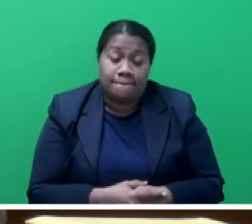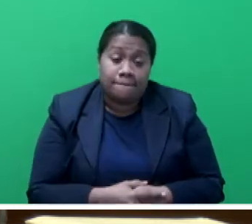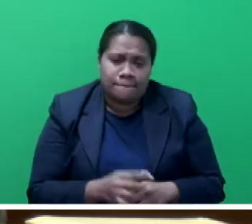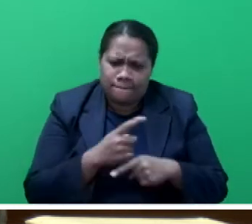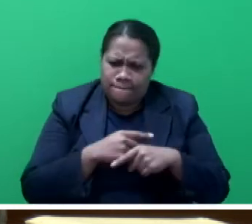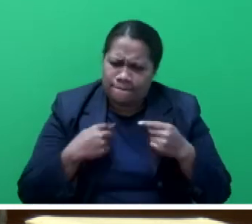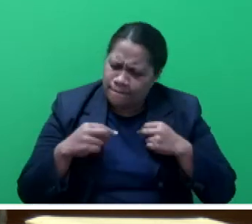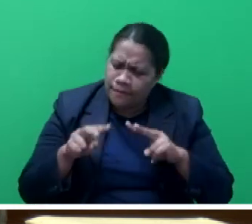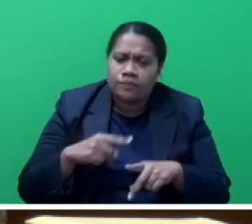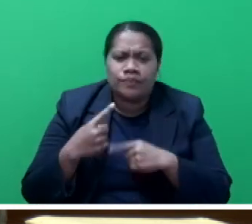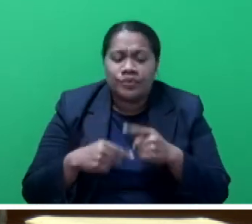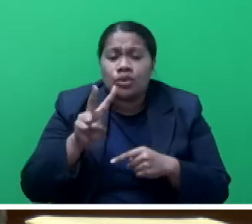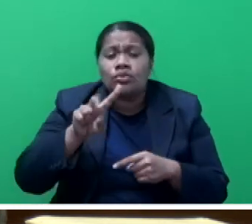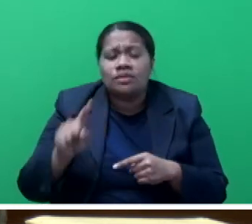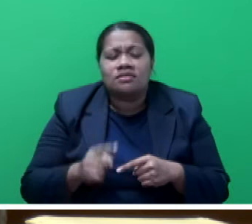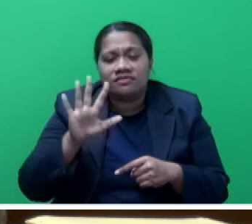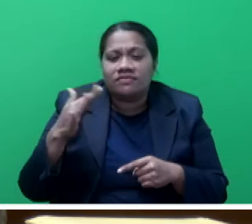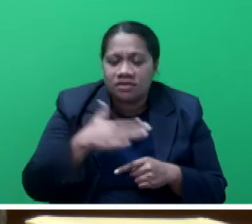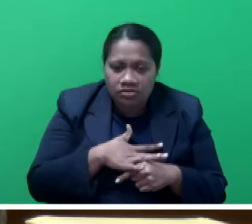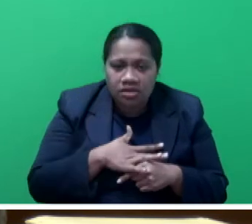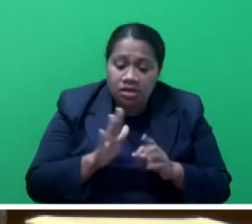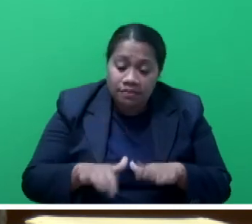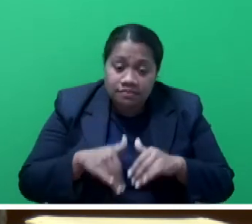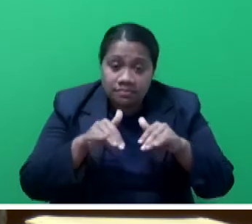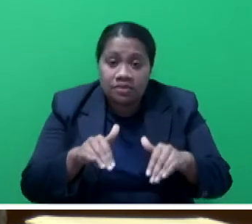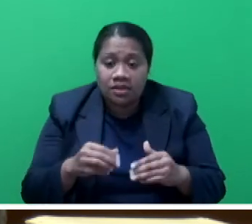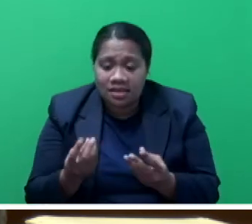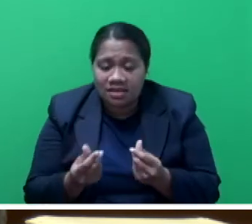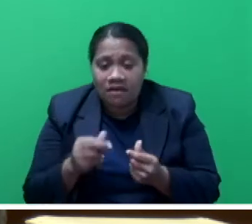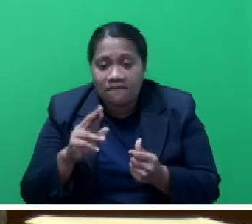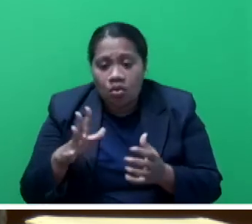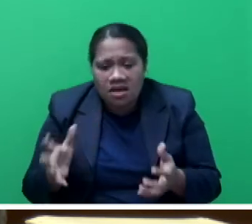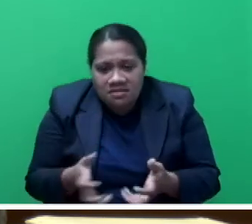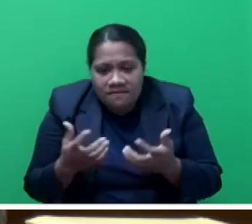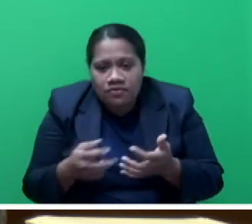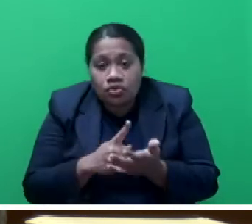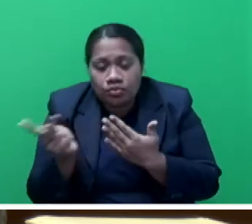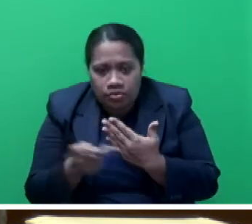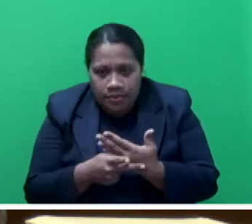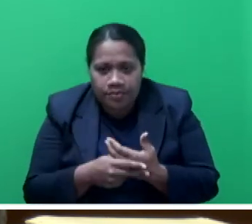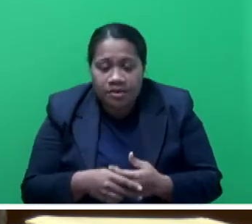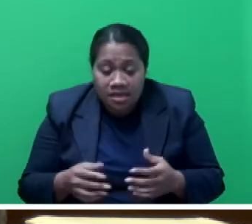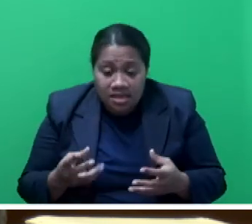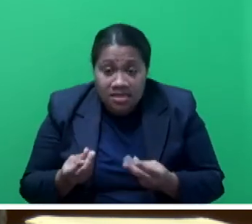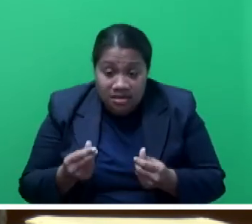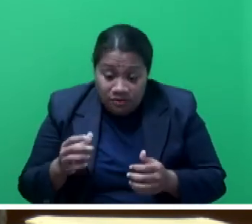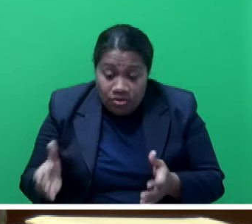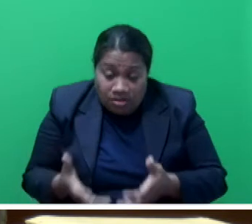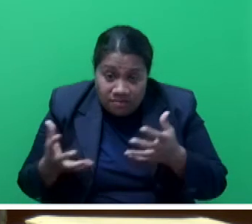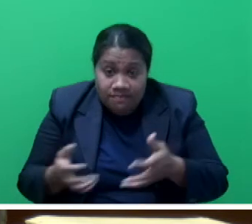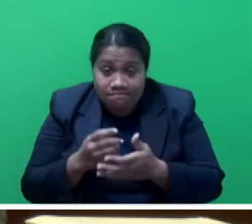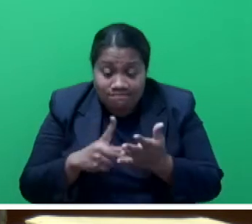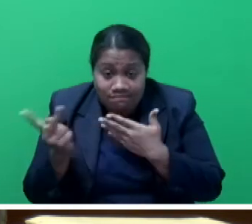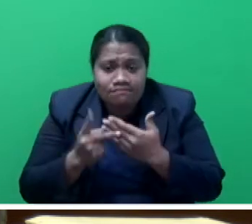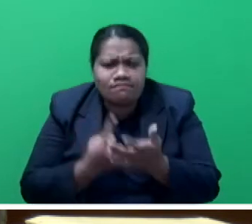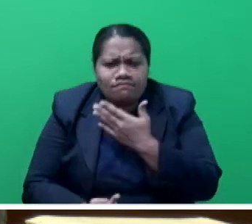at about 2,500 to participate in this Cash for Cultivation program. In the Cash for Cultivation program, Mr. Speaker,